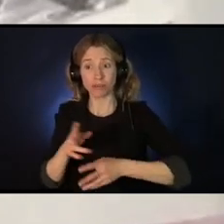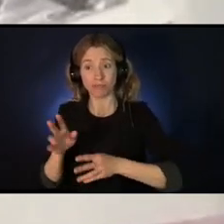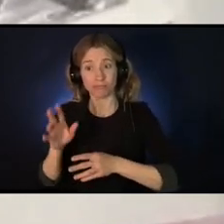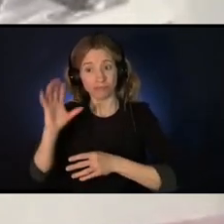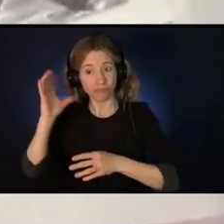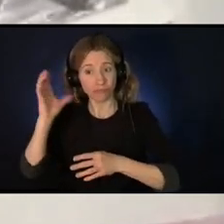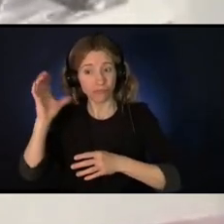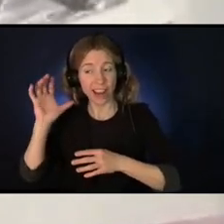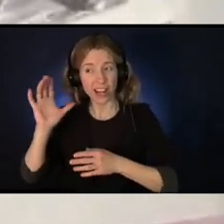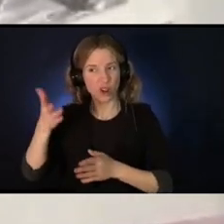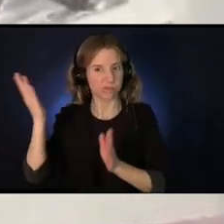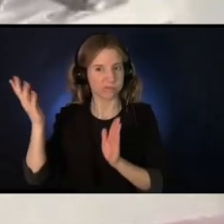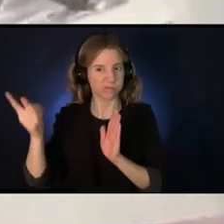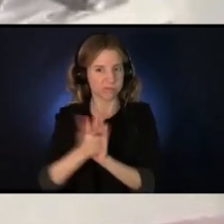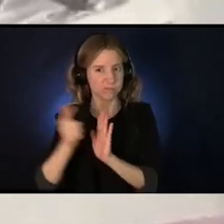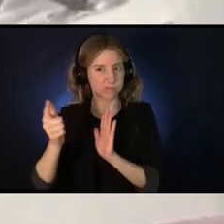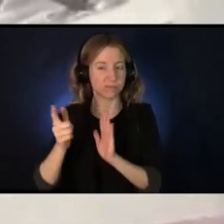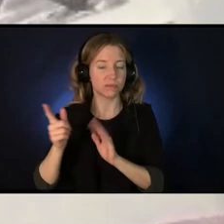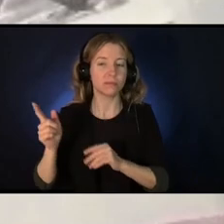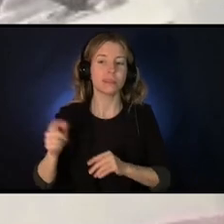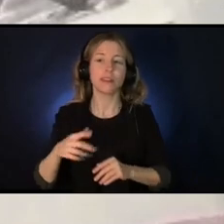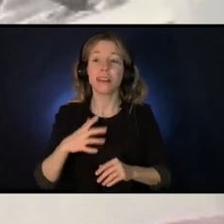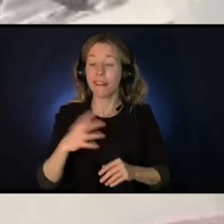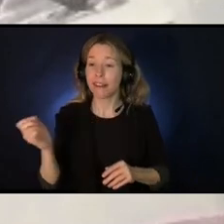participating in a lot of musical